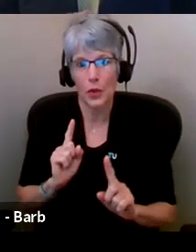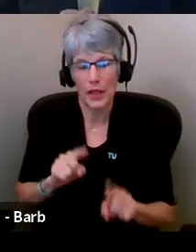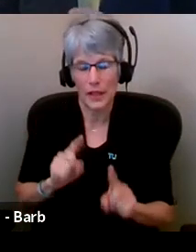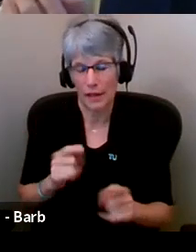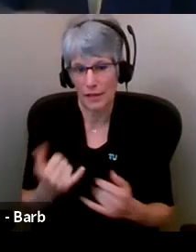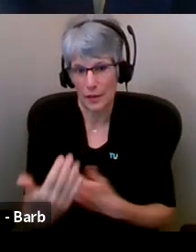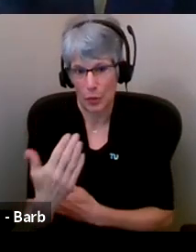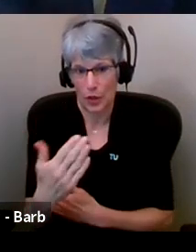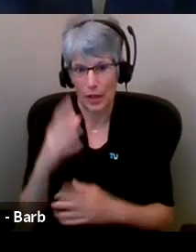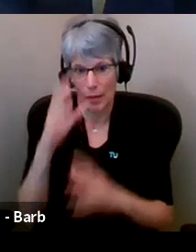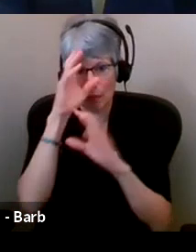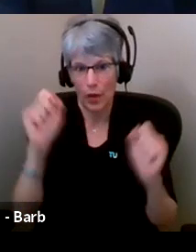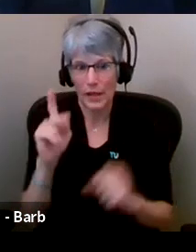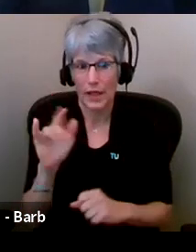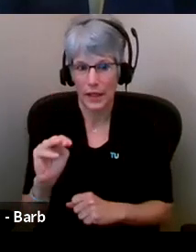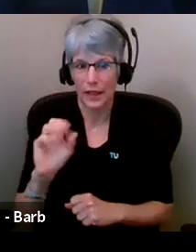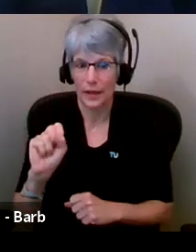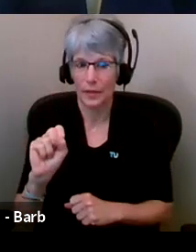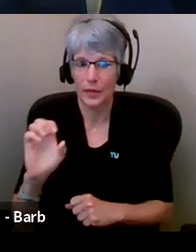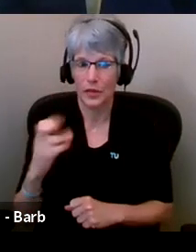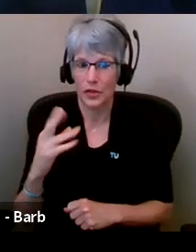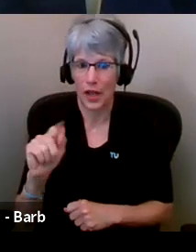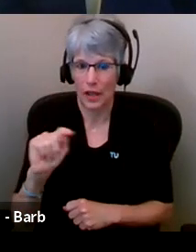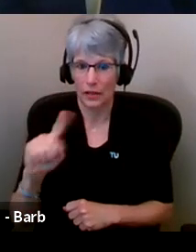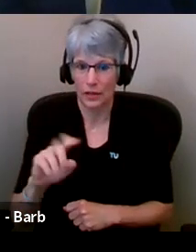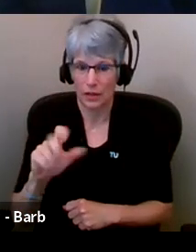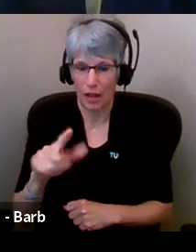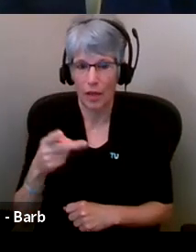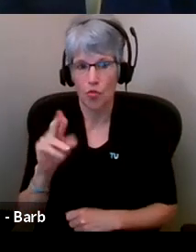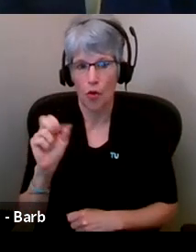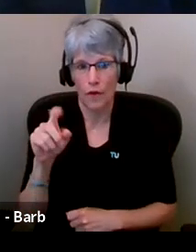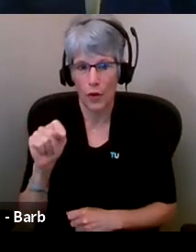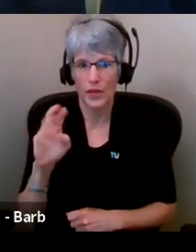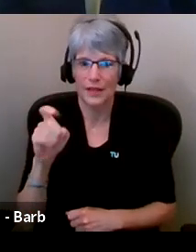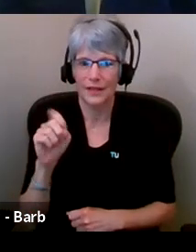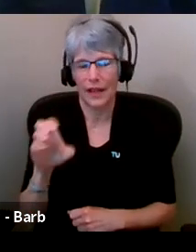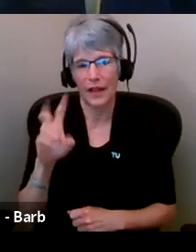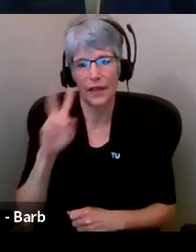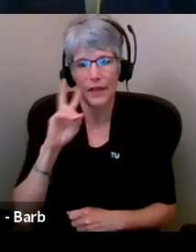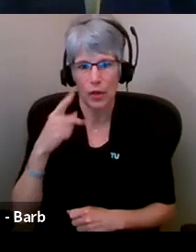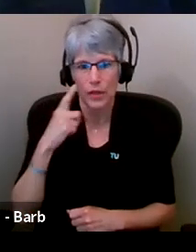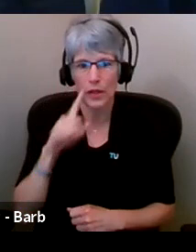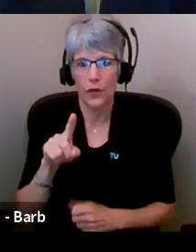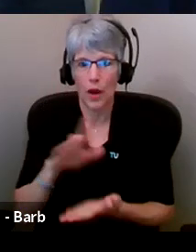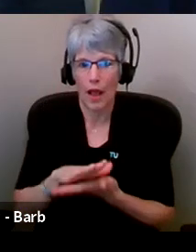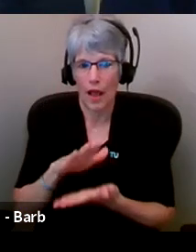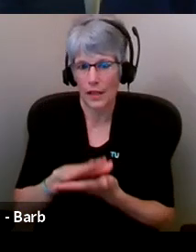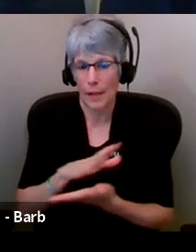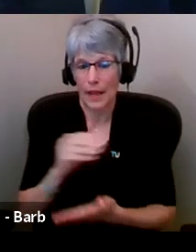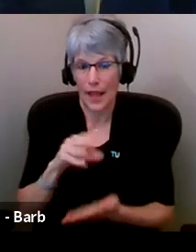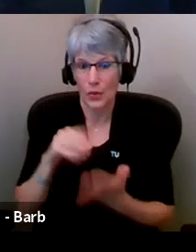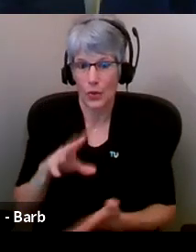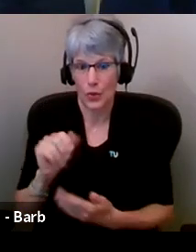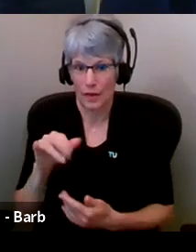here this morning. We have President Kim Schatzel. We have Provost and Executive Vice President for Academic and Student